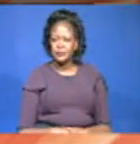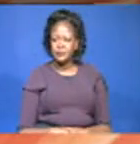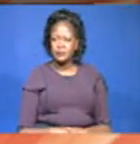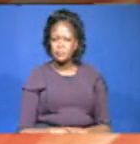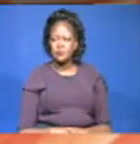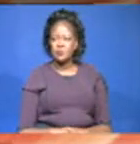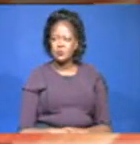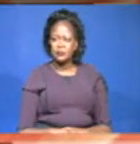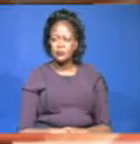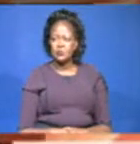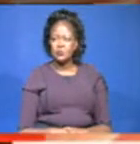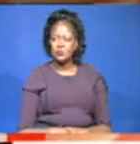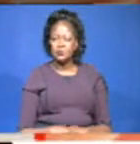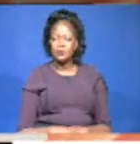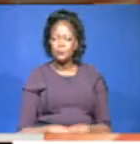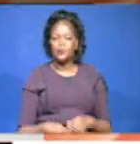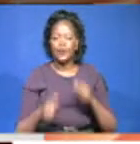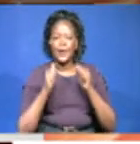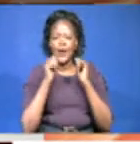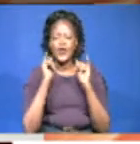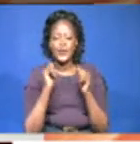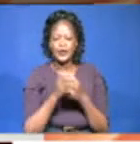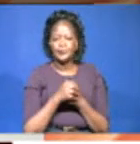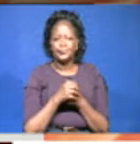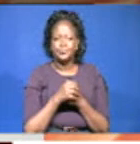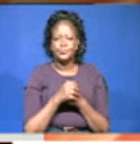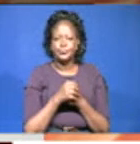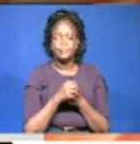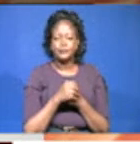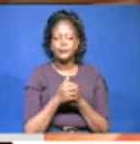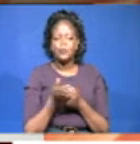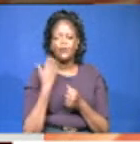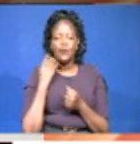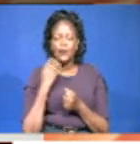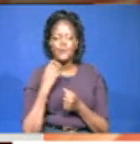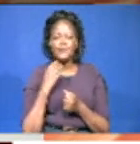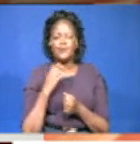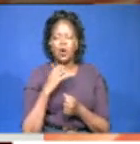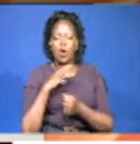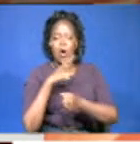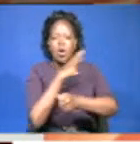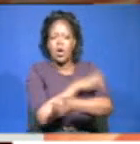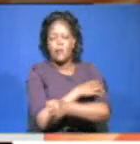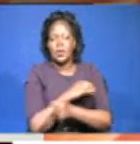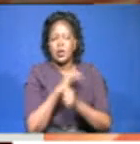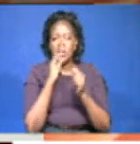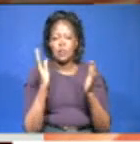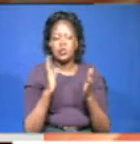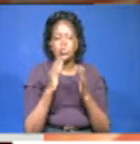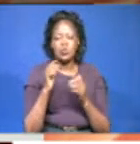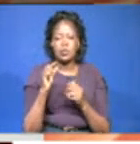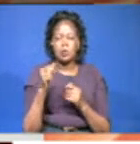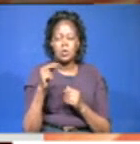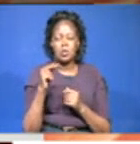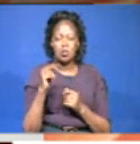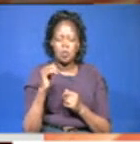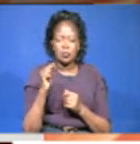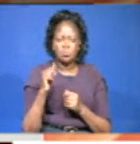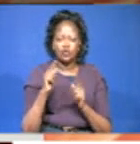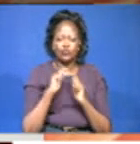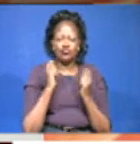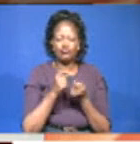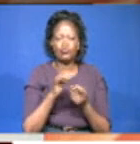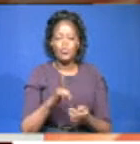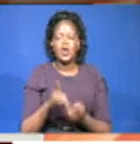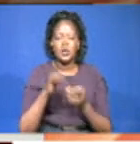And now in the sports arena, former Black Stars captain John Mensah has urged the Ghanaian team to prioritize teamwork in